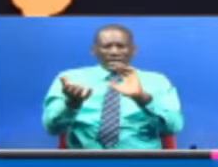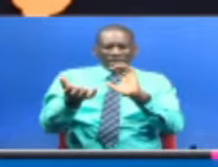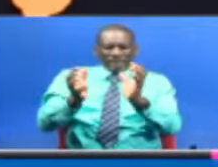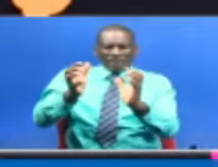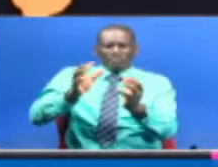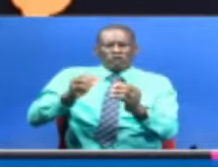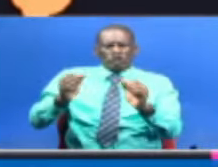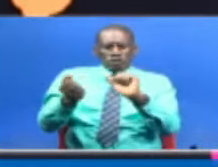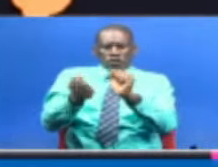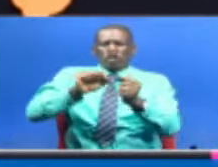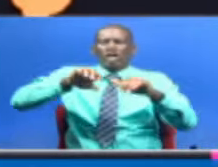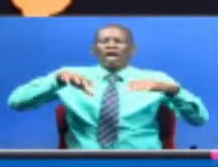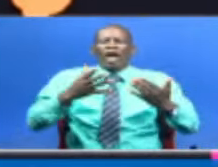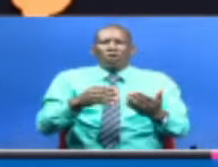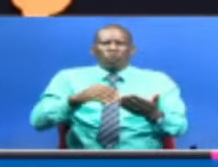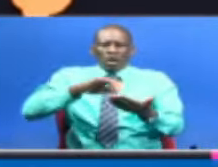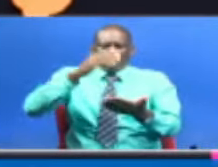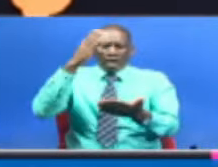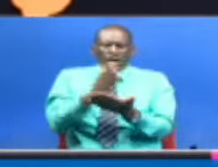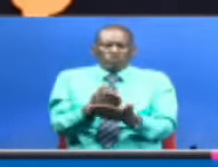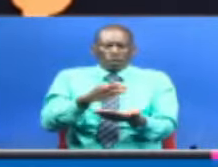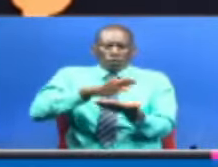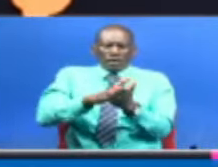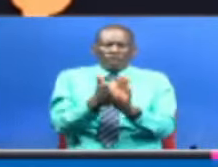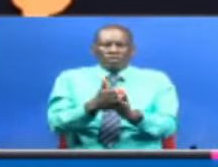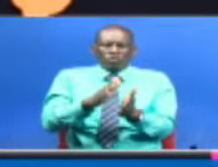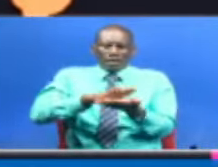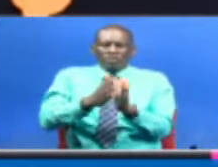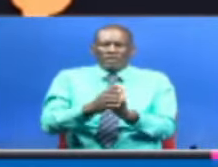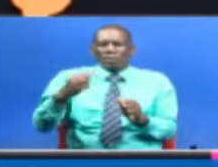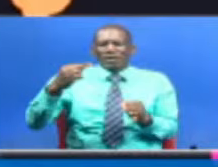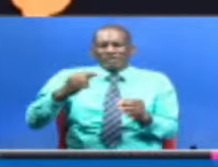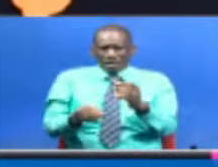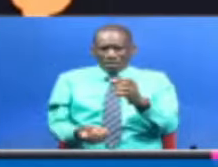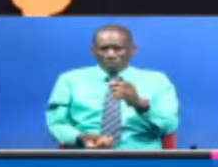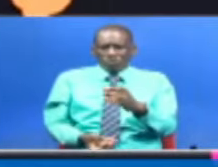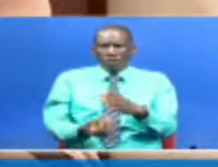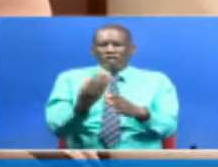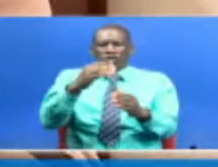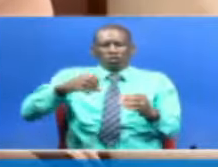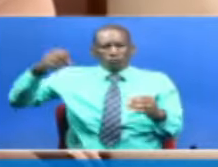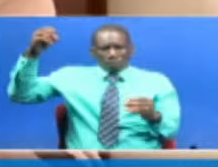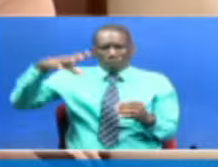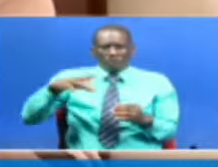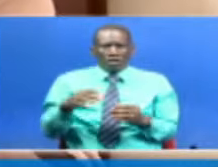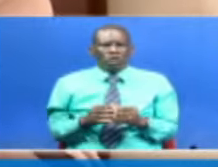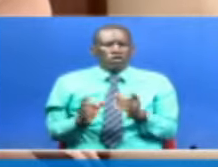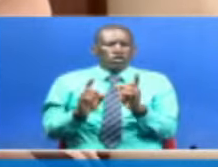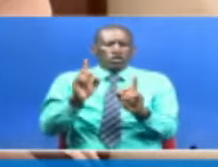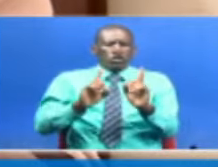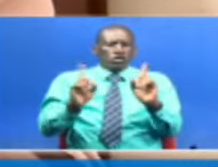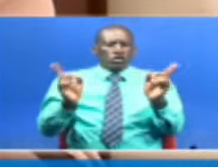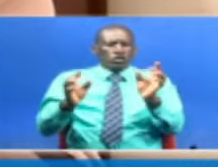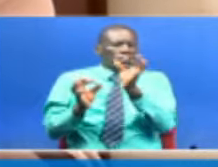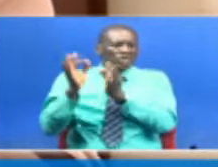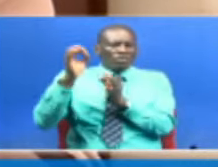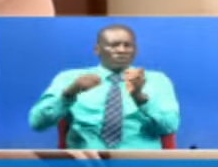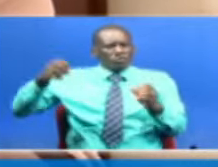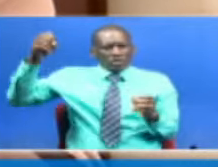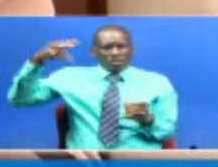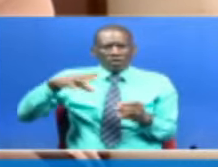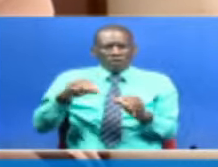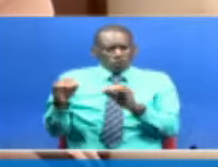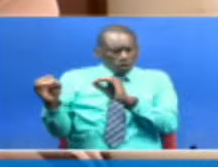we actually become greener manufacturers. Yeah, and it had nothing to do with the unreliability of power, your transition to